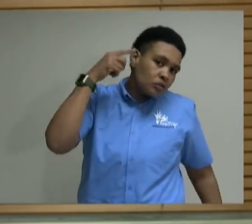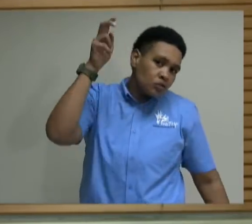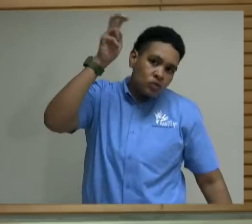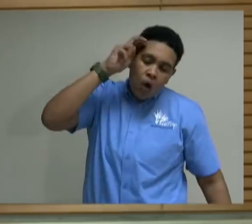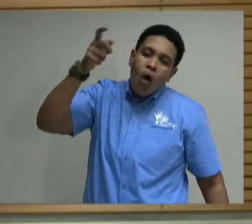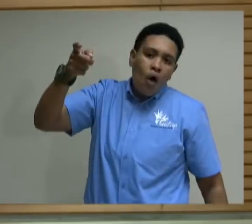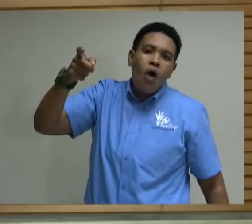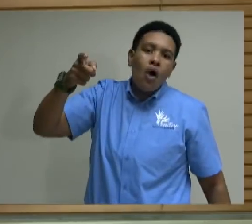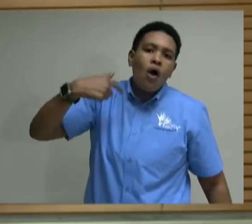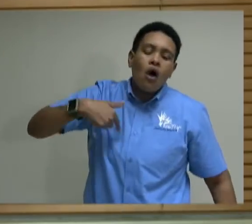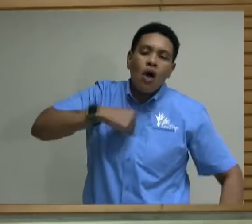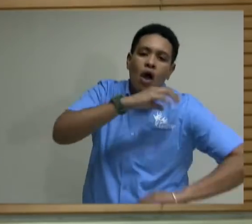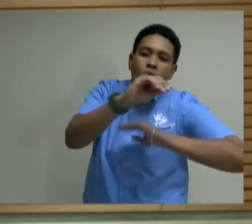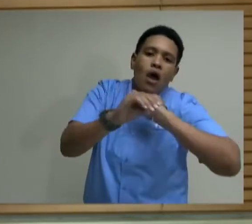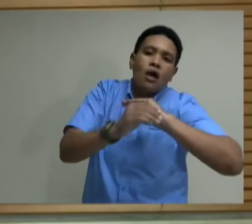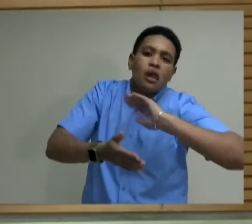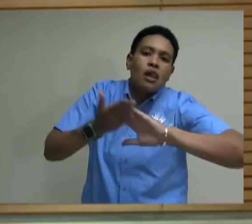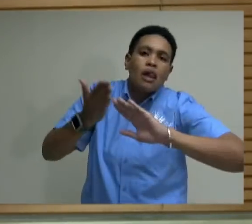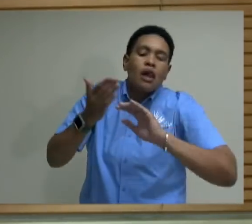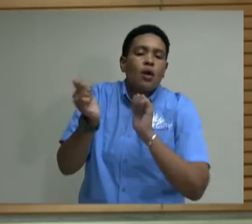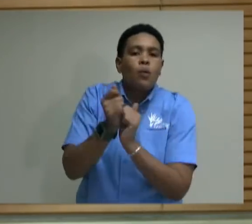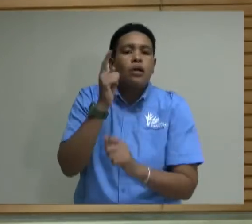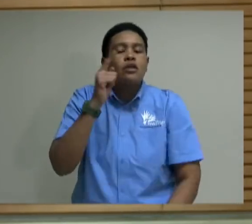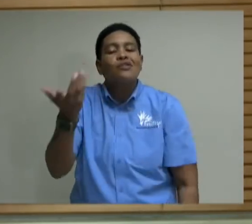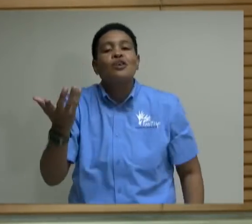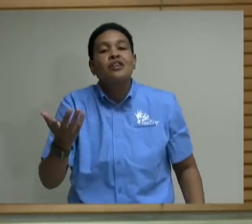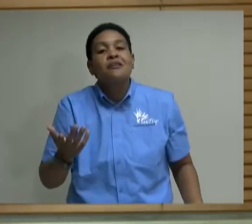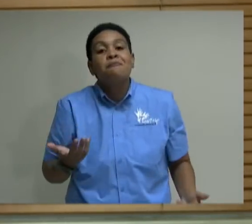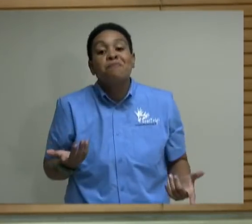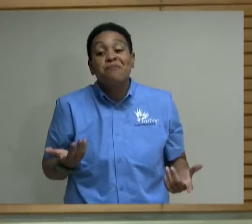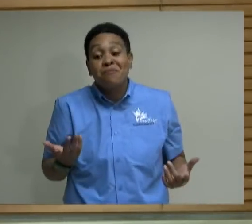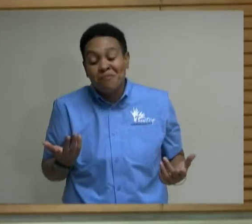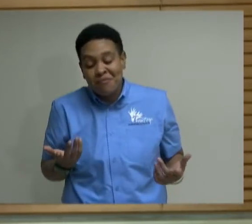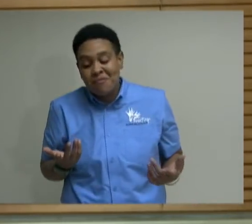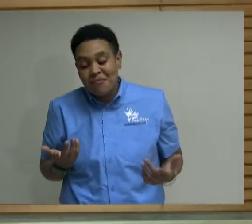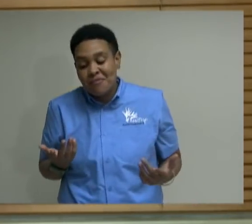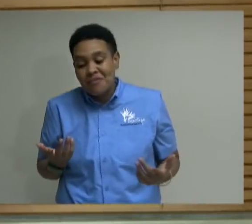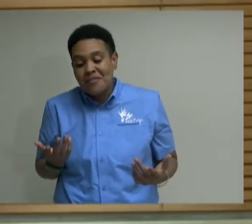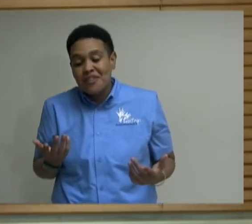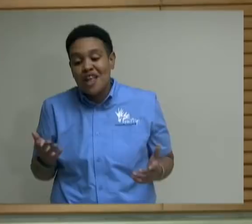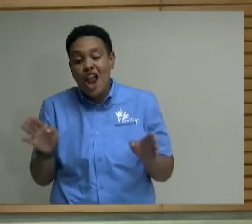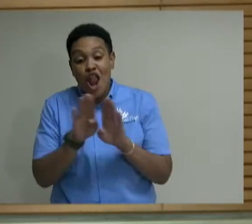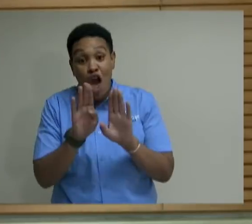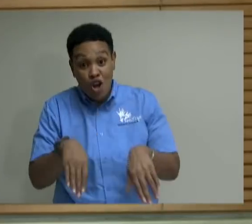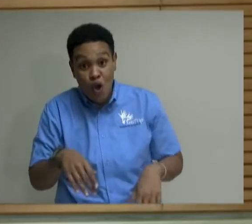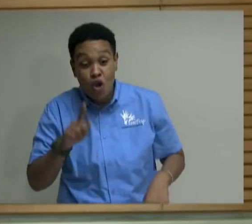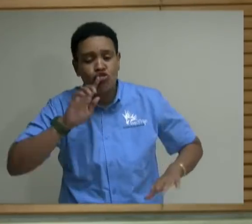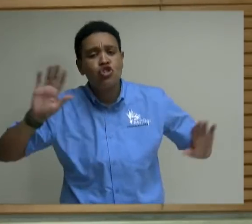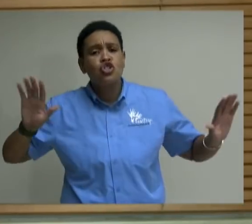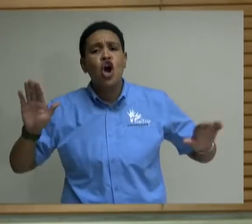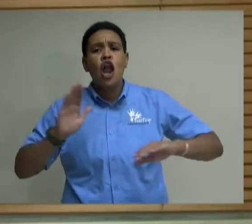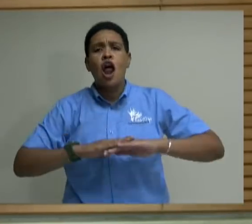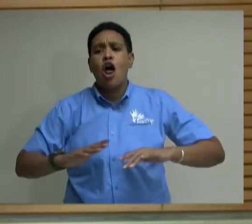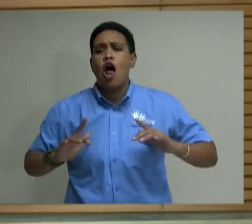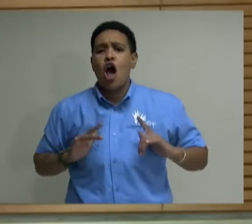move along also with whenever the shift in the lockdown. The Sunday and the holiday of